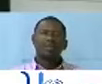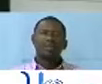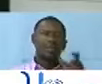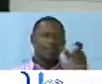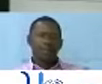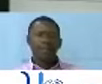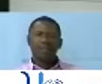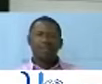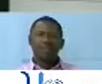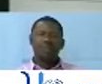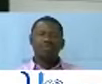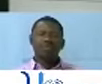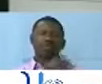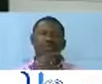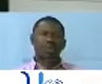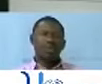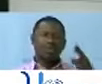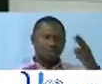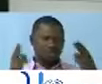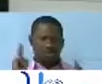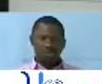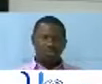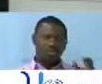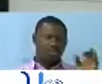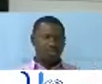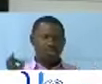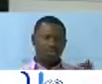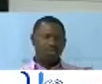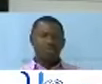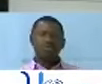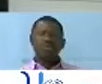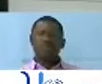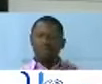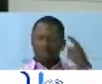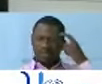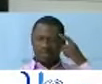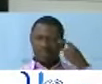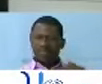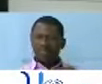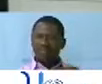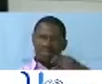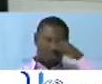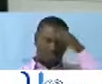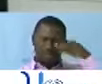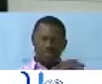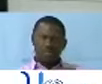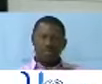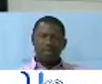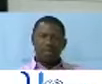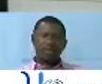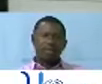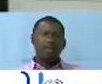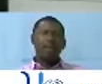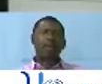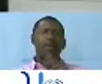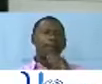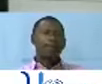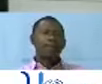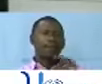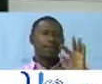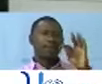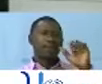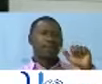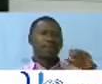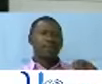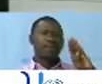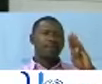ci ndigal bo xamni mu ngi tukke ci clientam bi. I think my colleague Chief Tambe touched on it. Yakarna suma natango Serif Tambe du lal